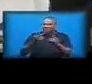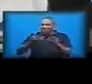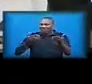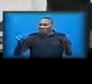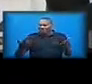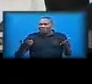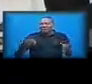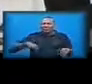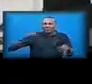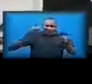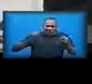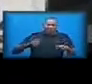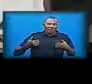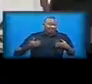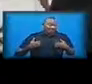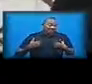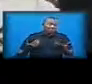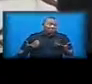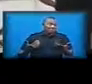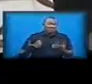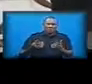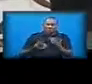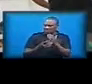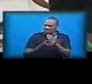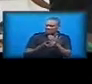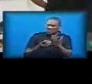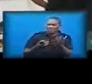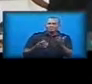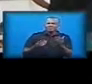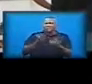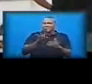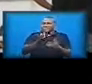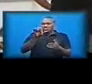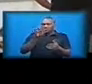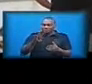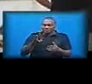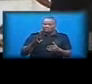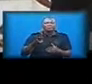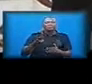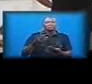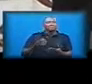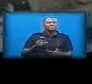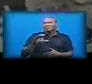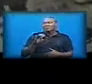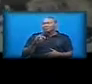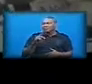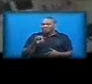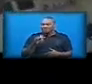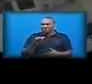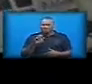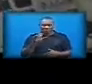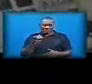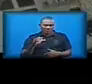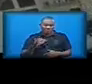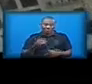content, definitely we're going to get contracts with the oil operators such as the Tullow's and the Kosmos and the Hess Energies.